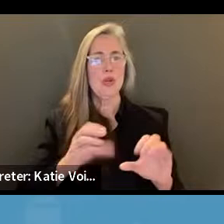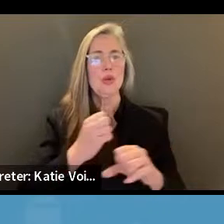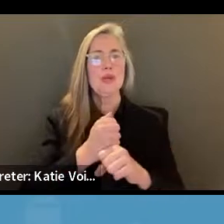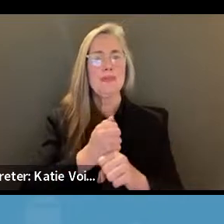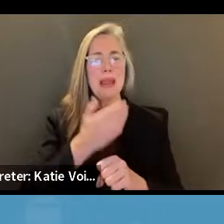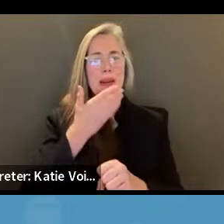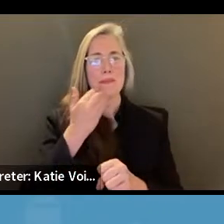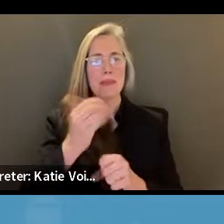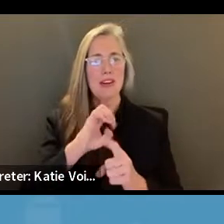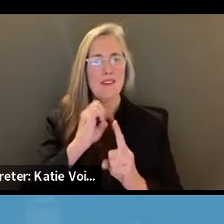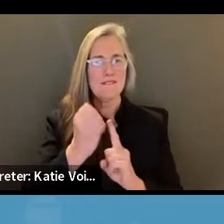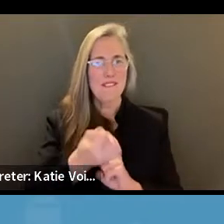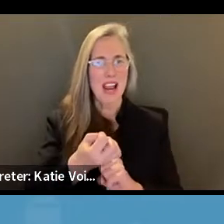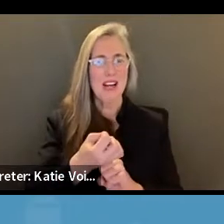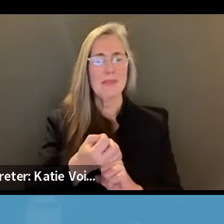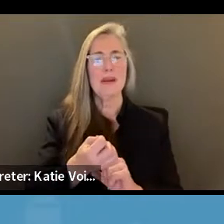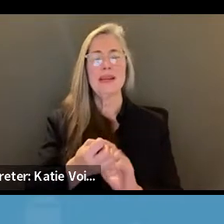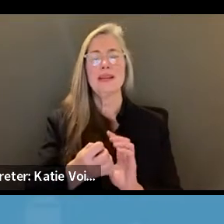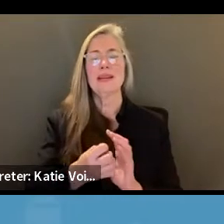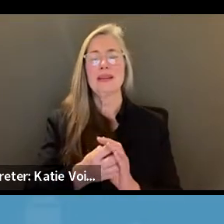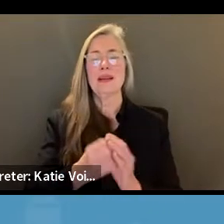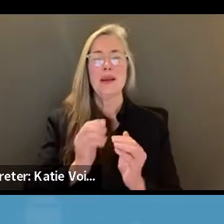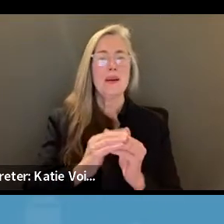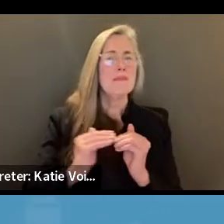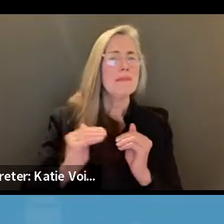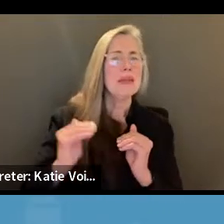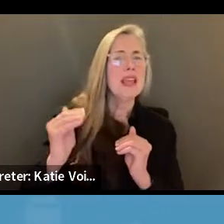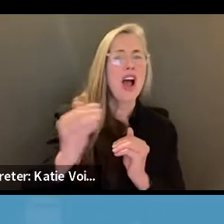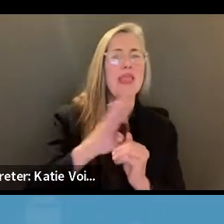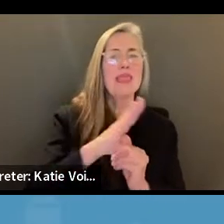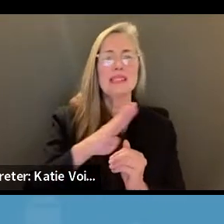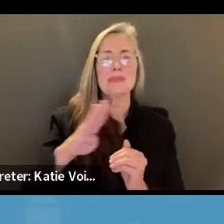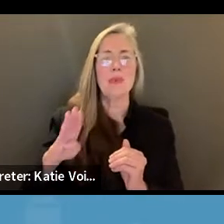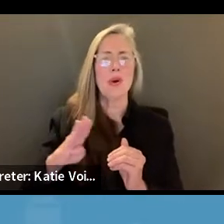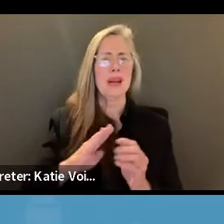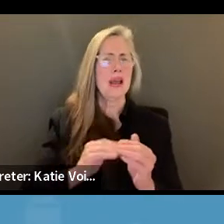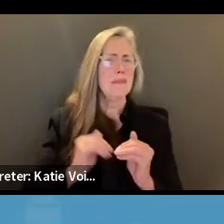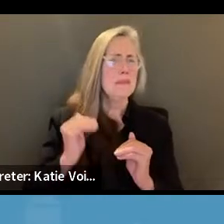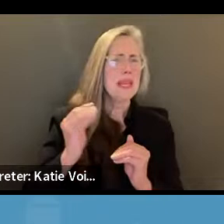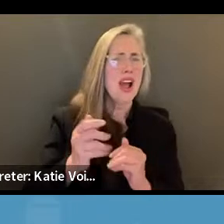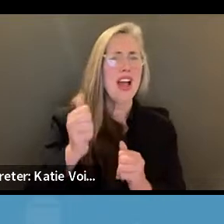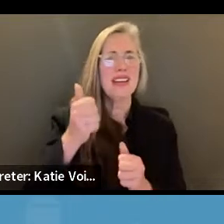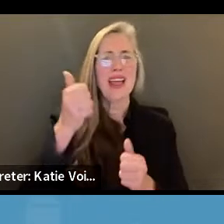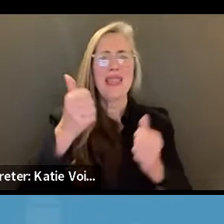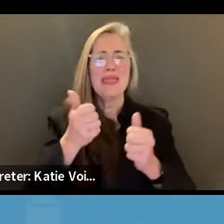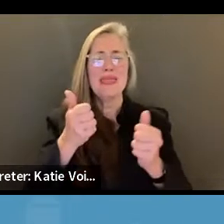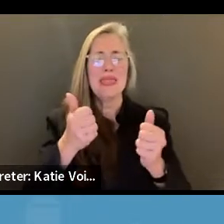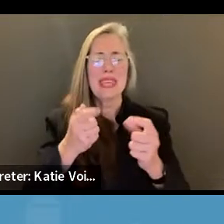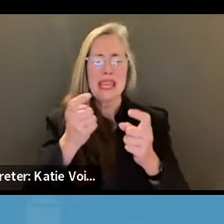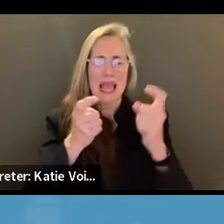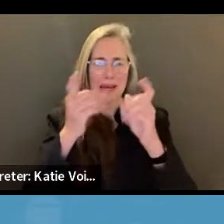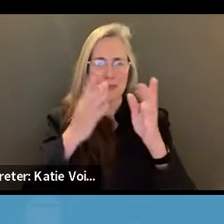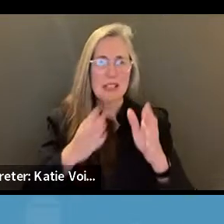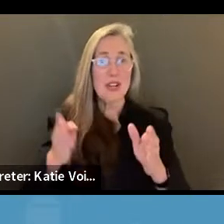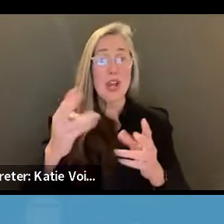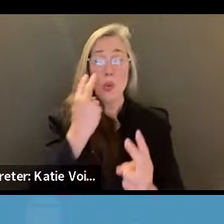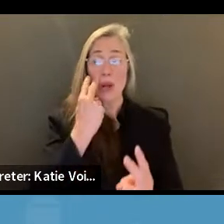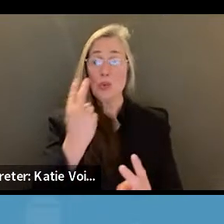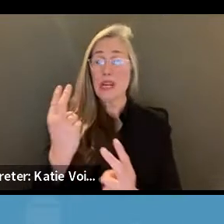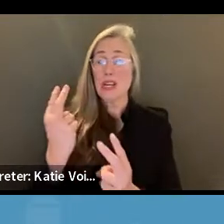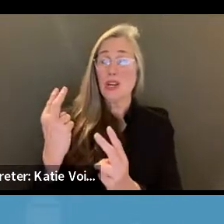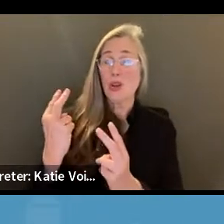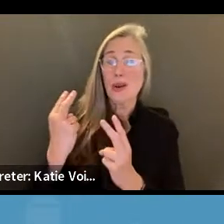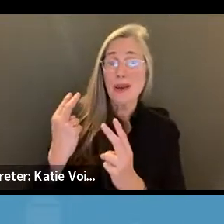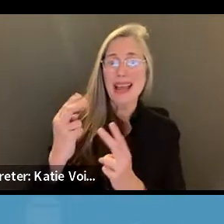environment, long past this board, long past this administration, long past that is in Santa Barbara Unified. When we look back, and hopefully we'll